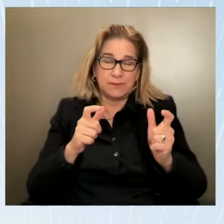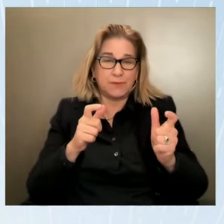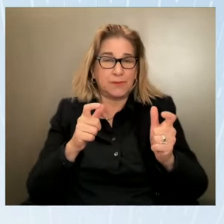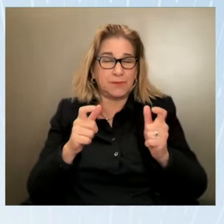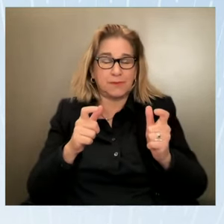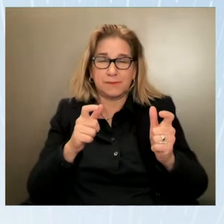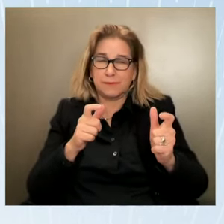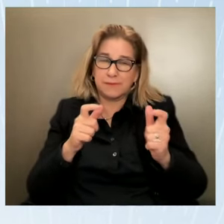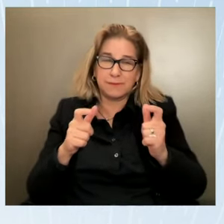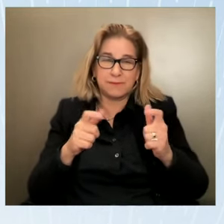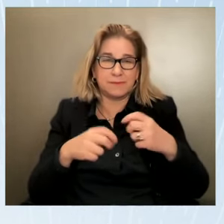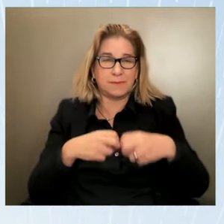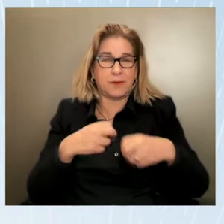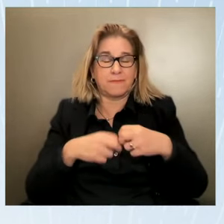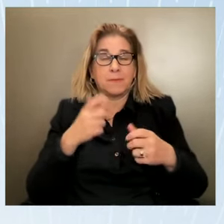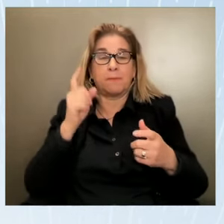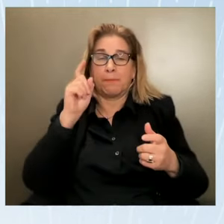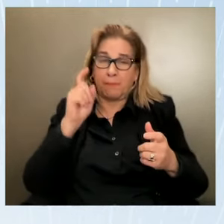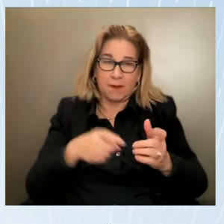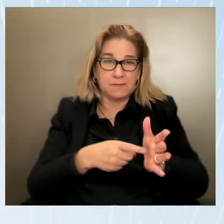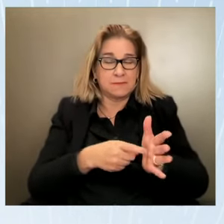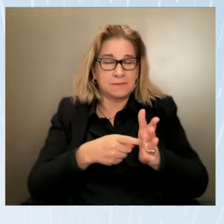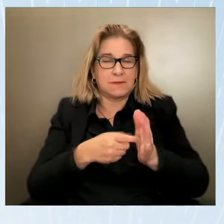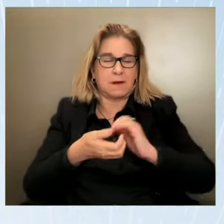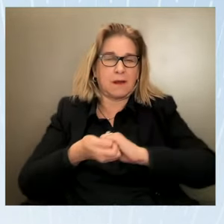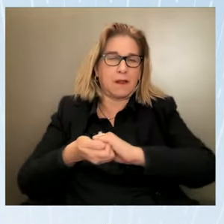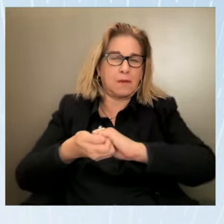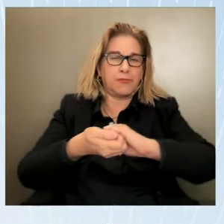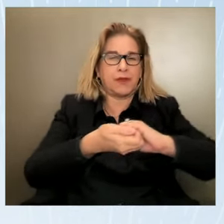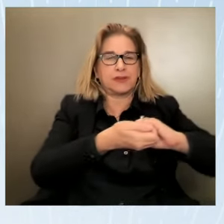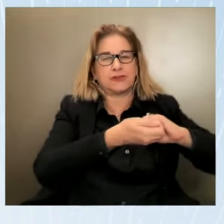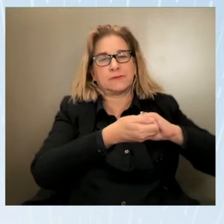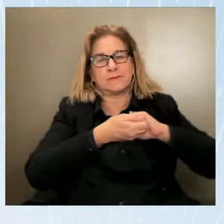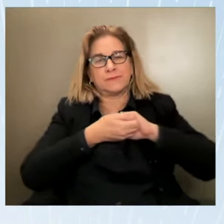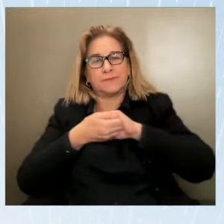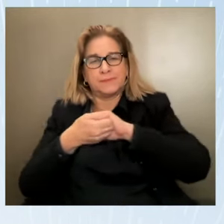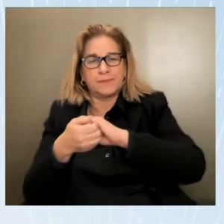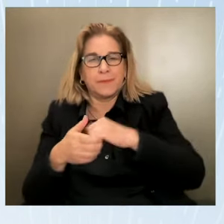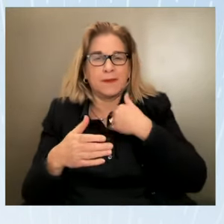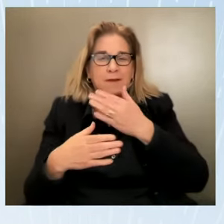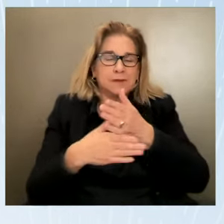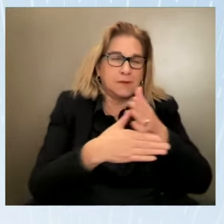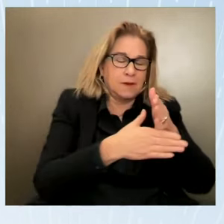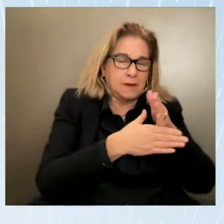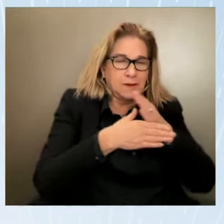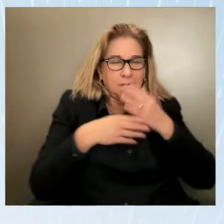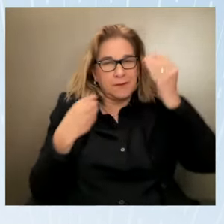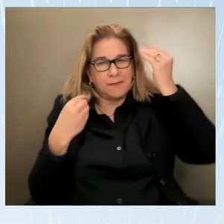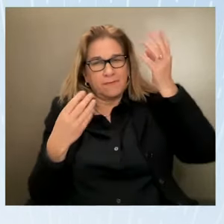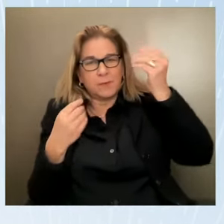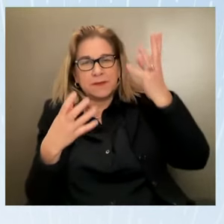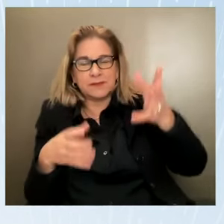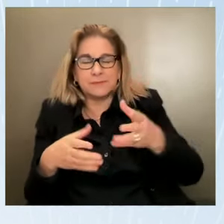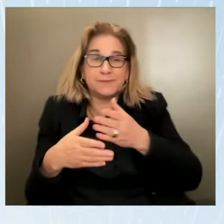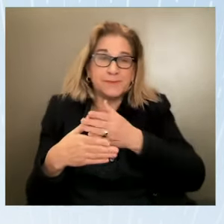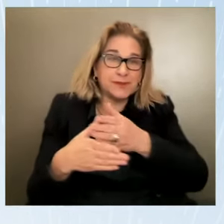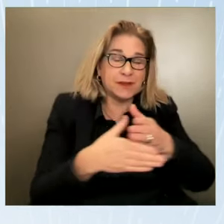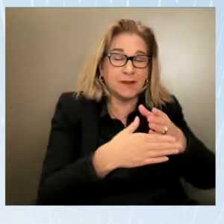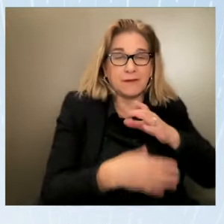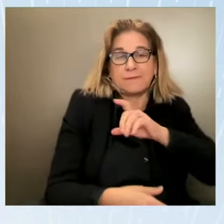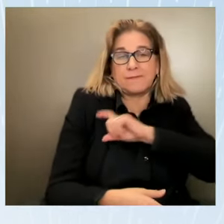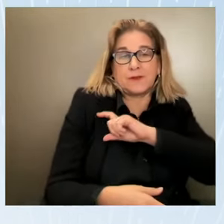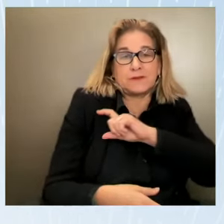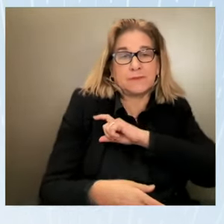share intelligence and law enforcement data. And I'm proud to say that we launched the platform. But it is still in an early stage of growth,